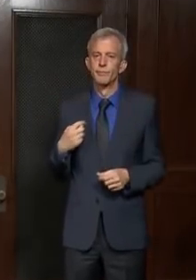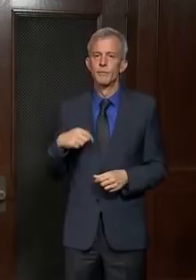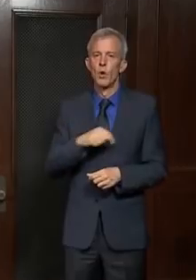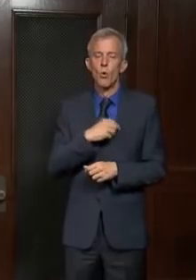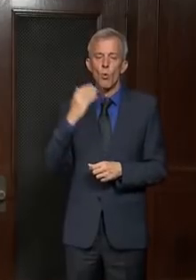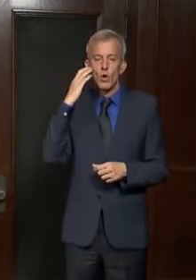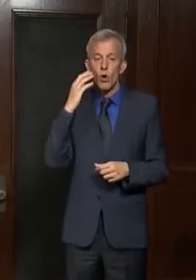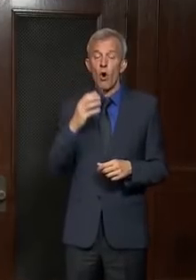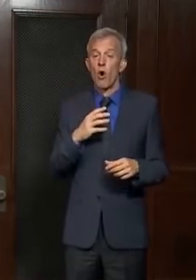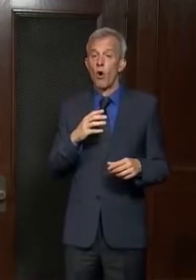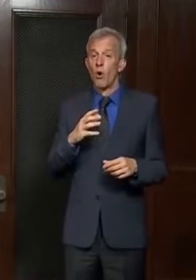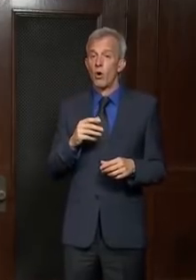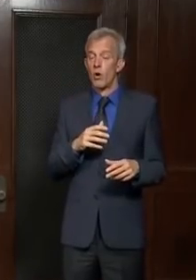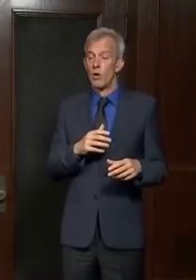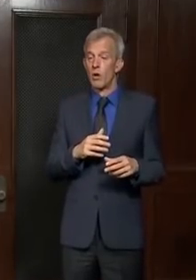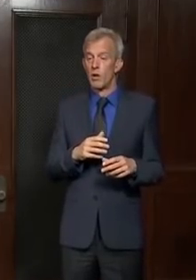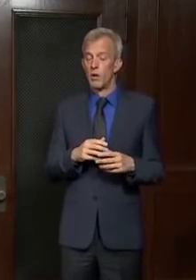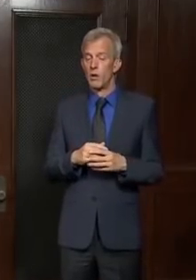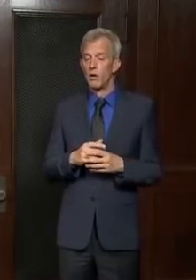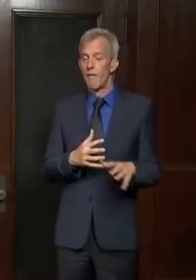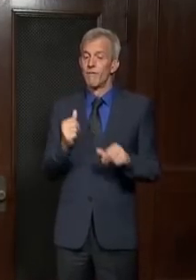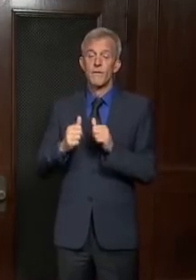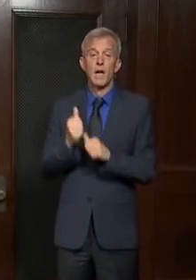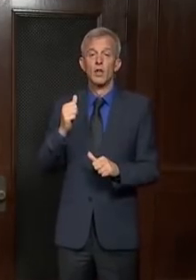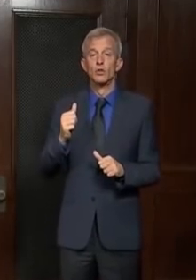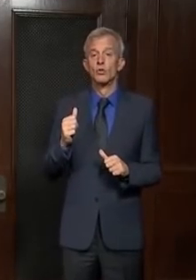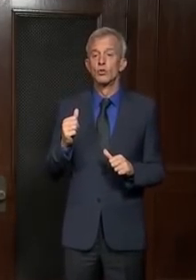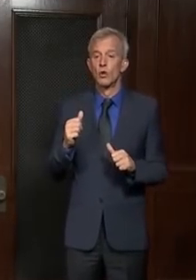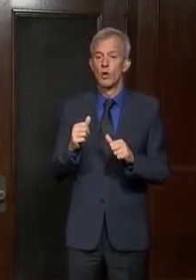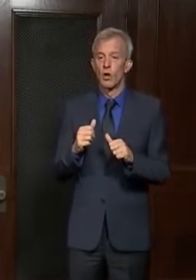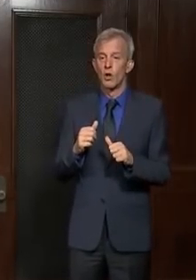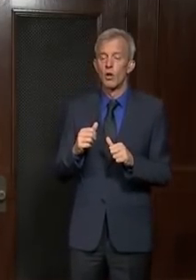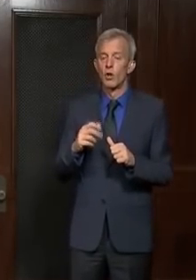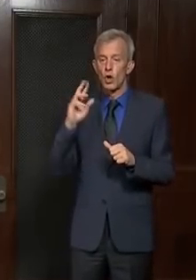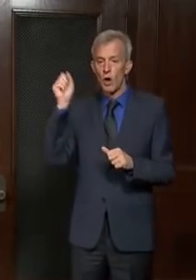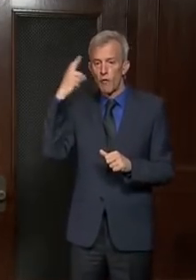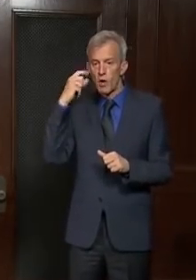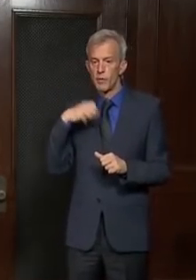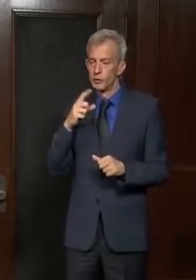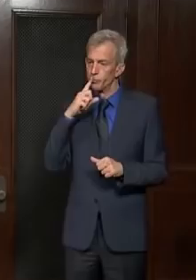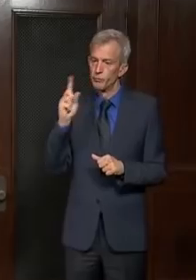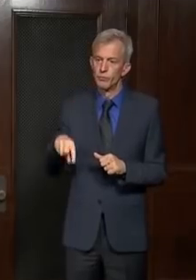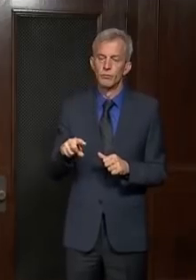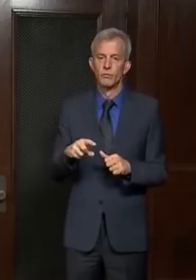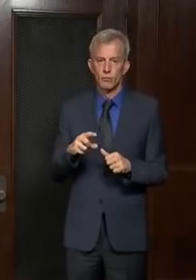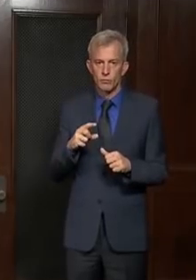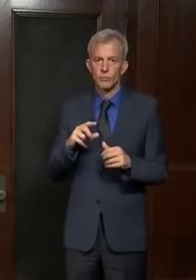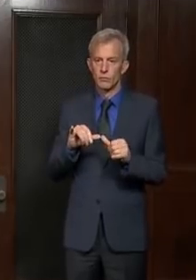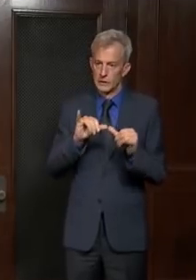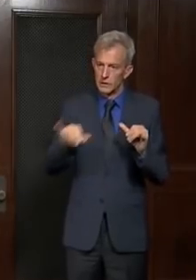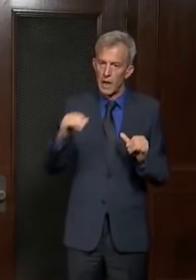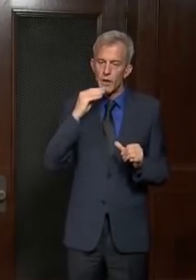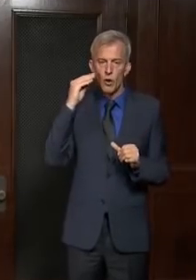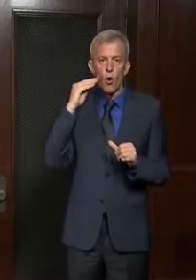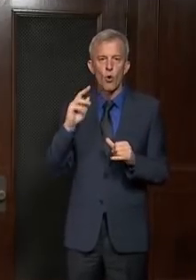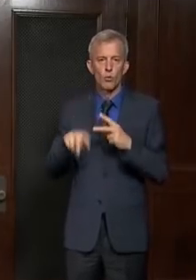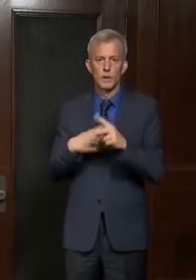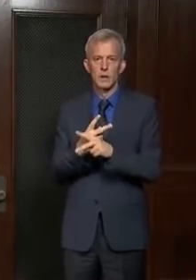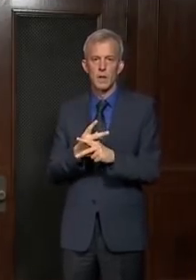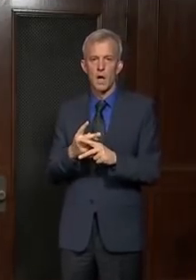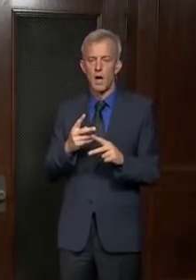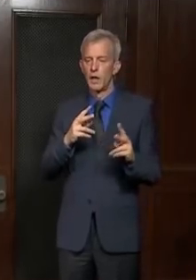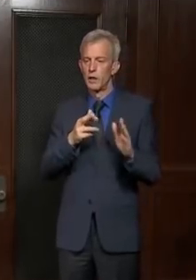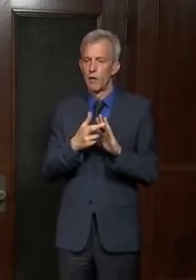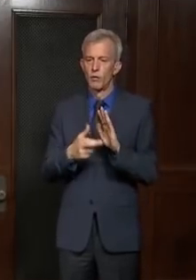sooner cities and countries have mandated aggressive behavioral practices, the more effective they have been at controlling the spread of the virus and preventing